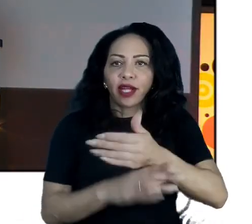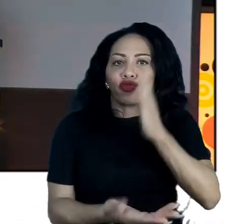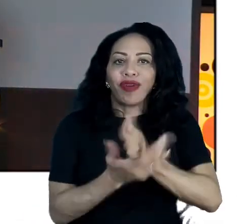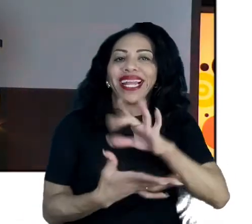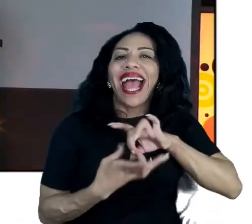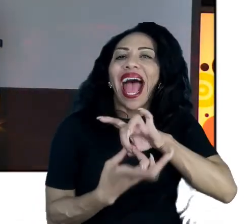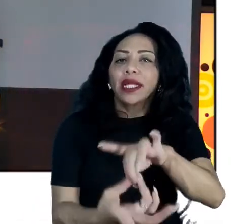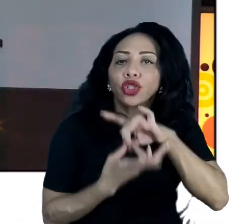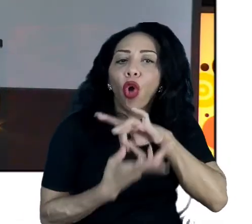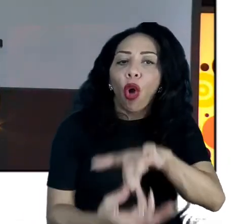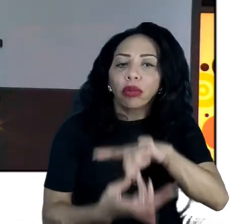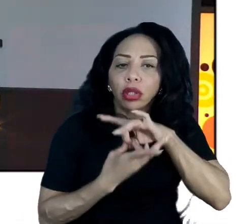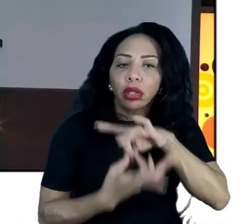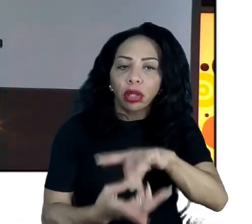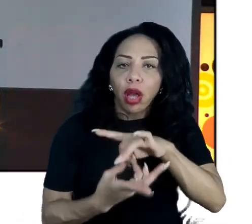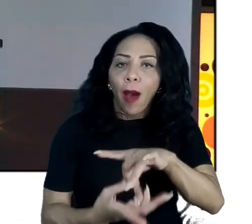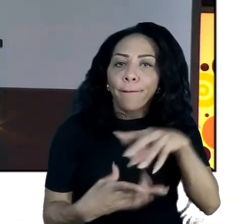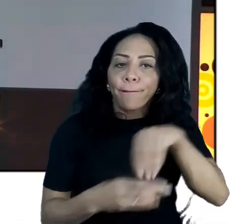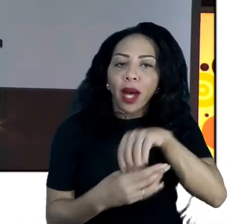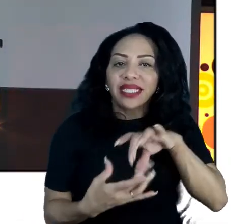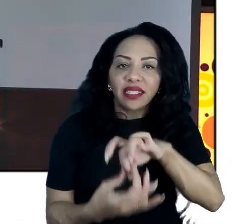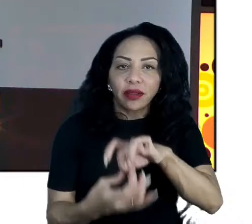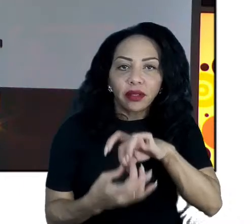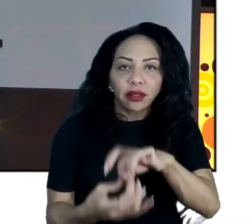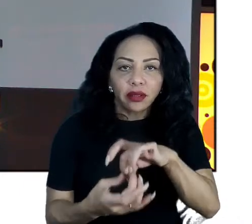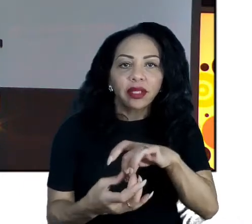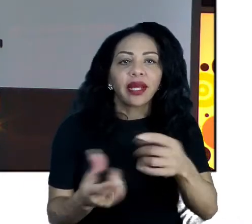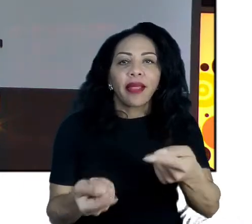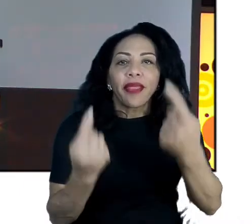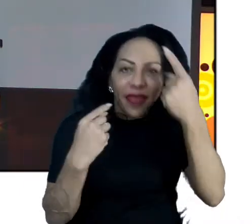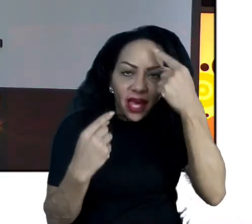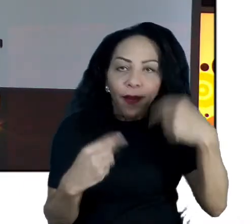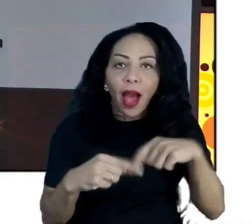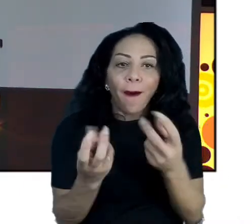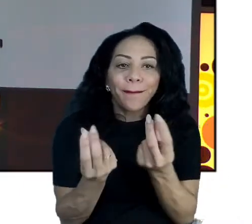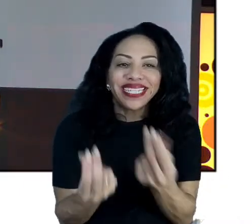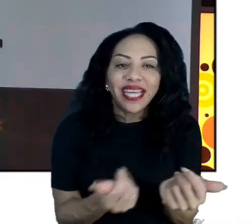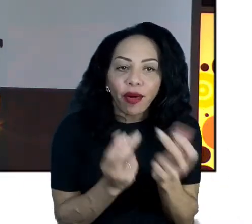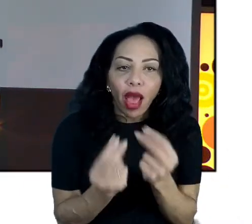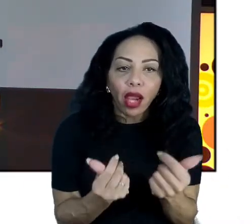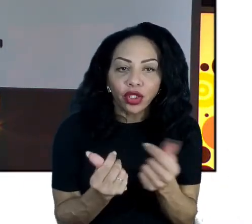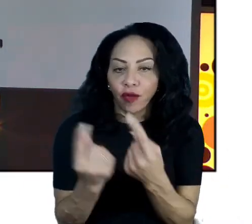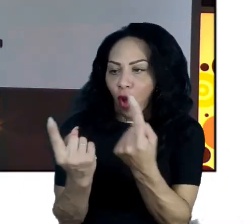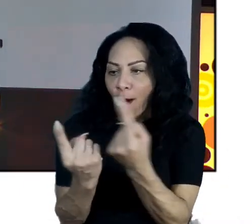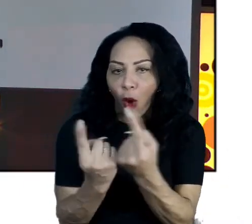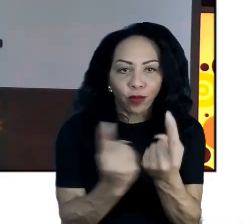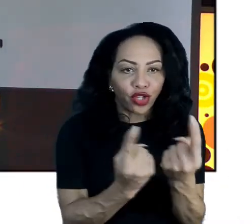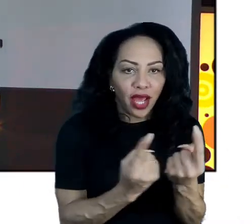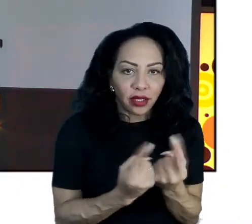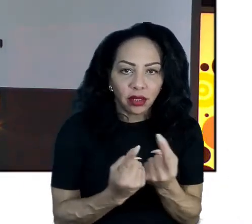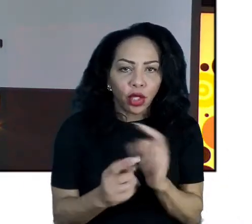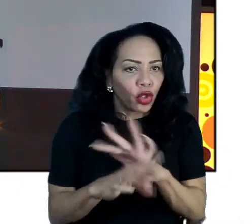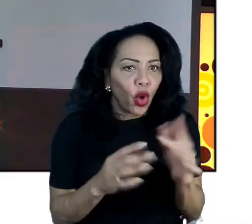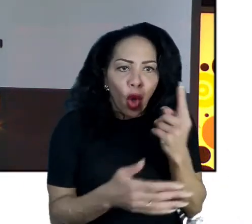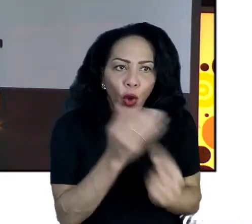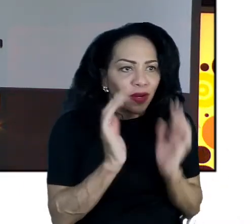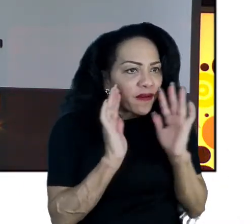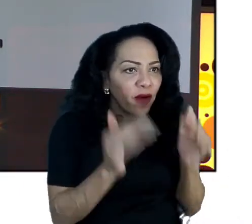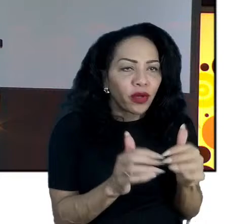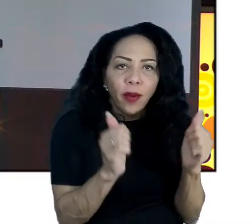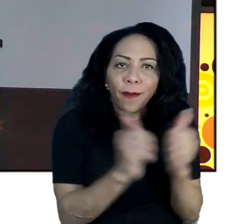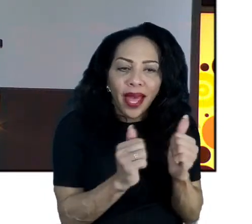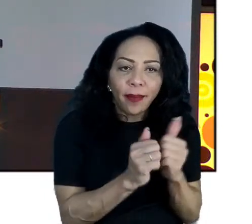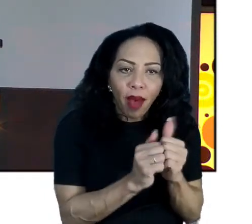about the materiality and object life of not only archives, paper-based archives, but also